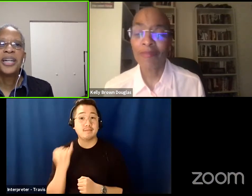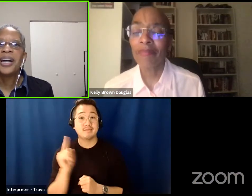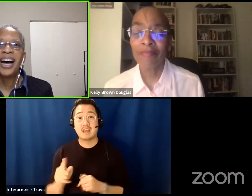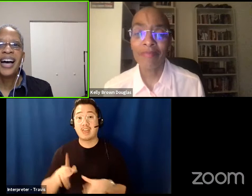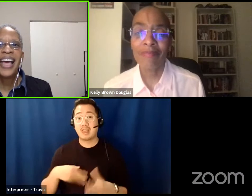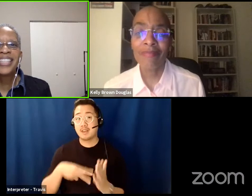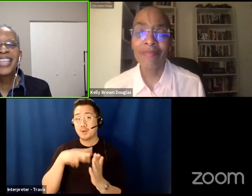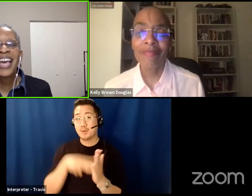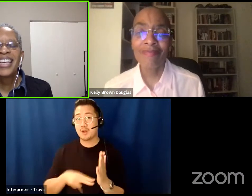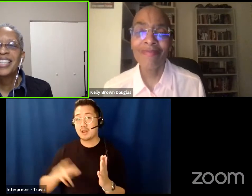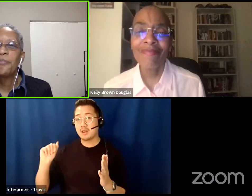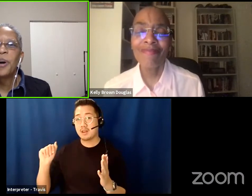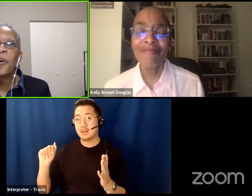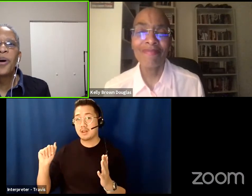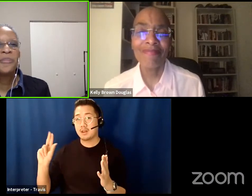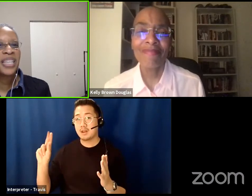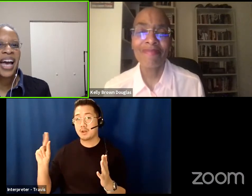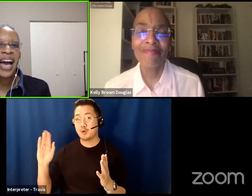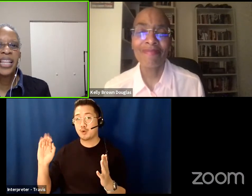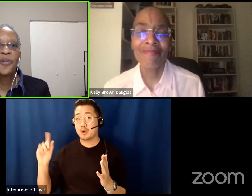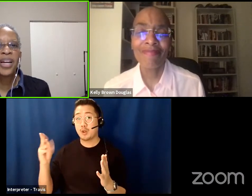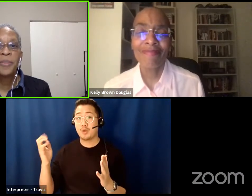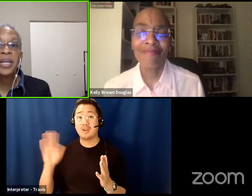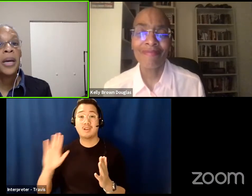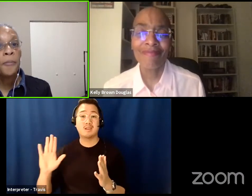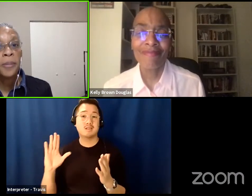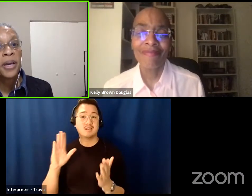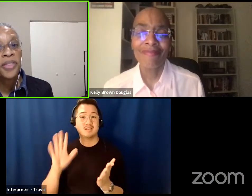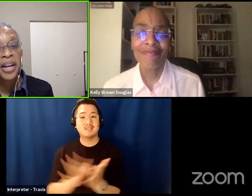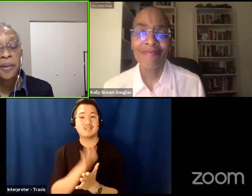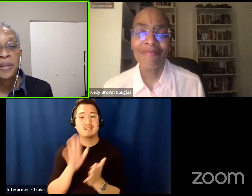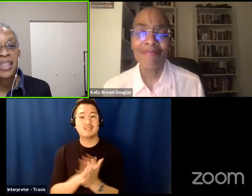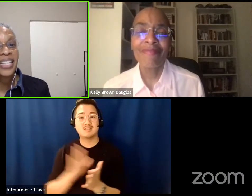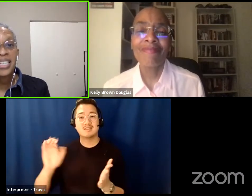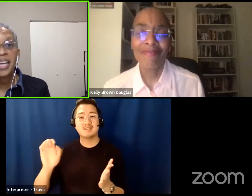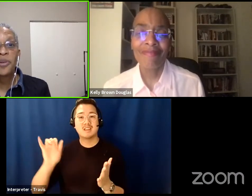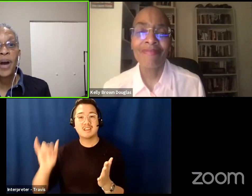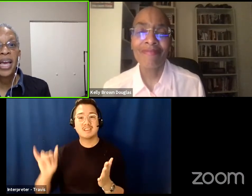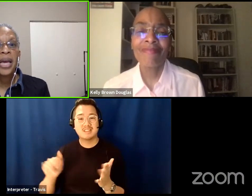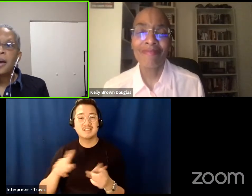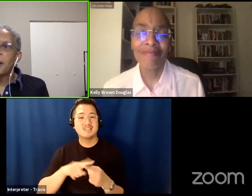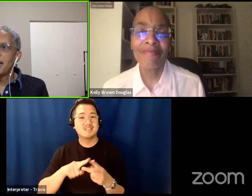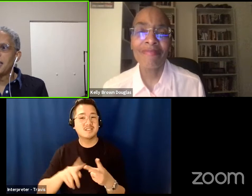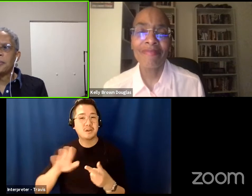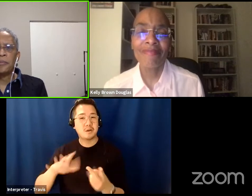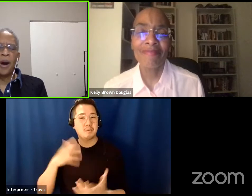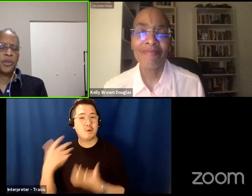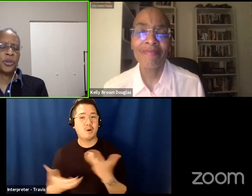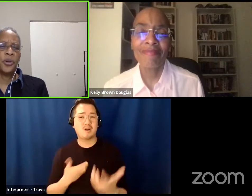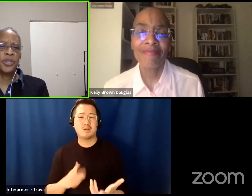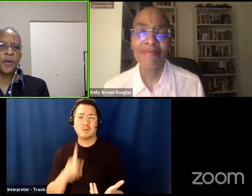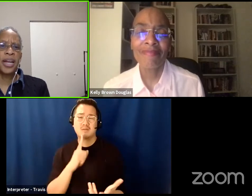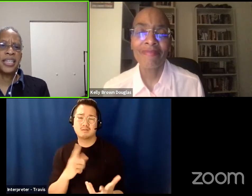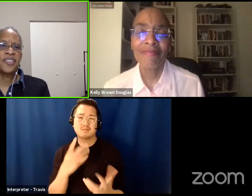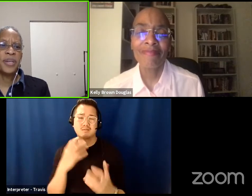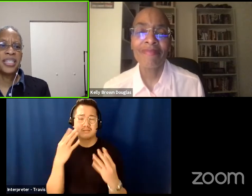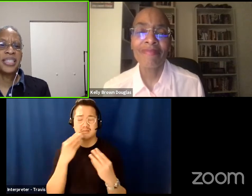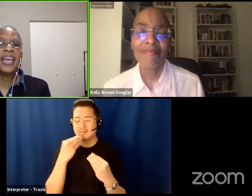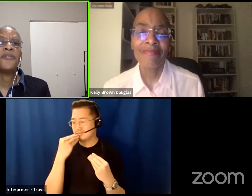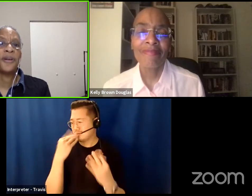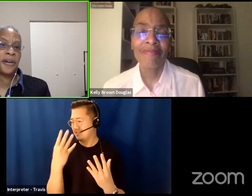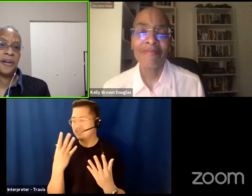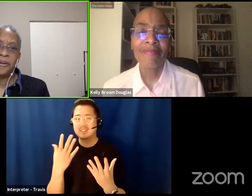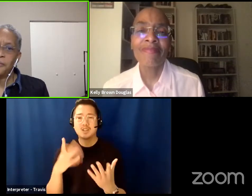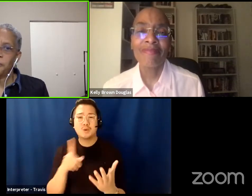Audrey's essays and poems, I highly recommend it. Bibliotherapy, that's another way. I think Audre Lorde's writings have